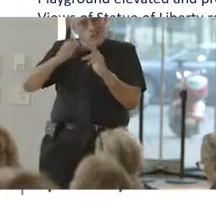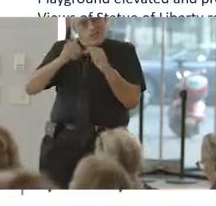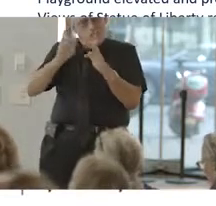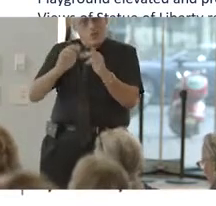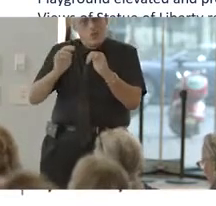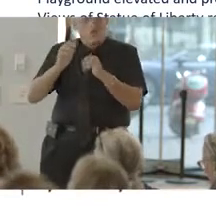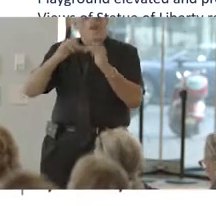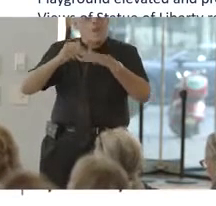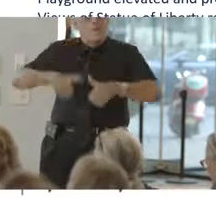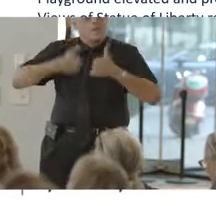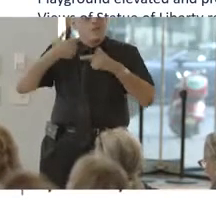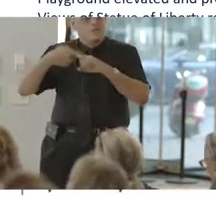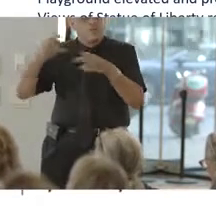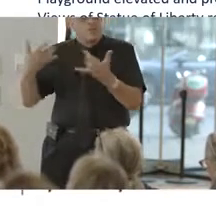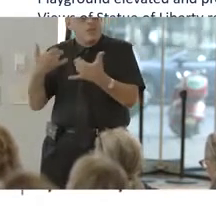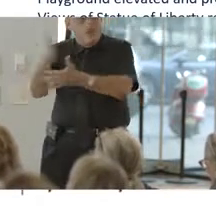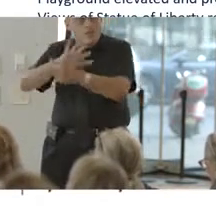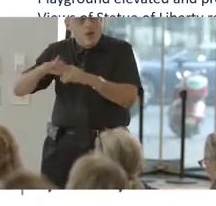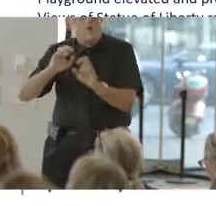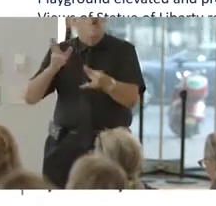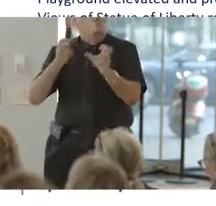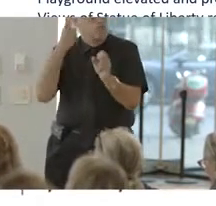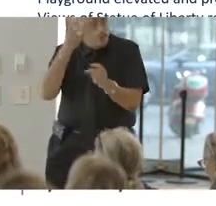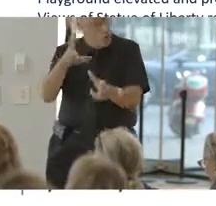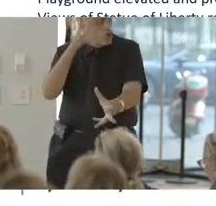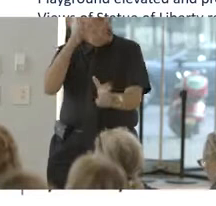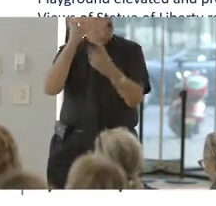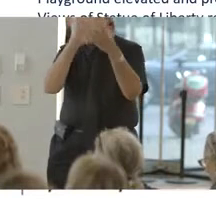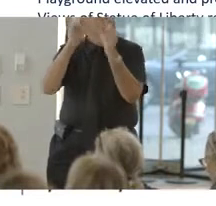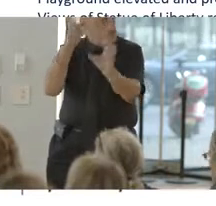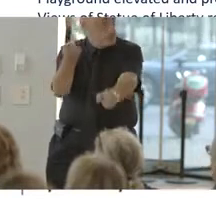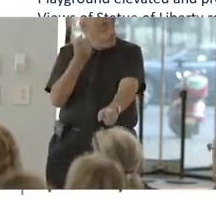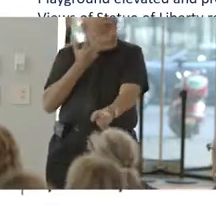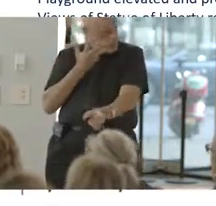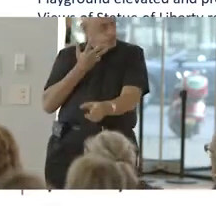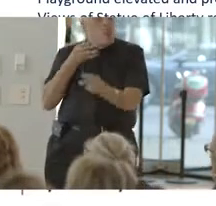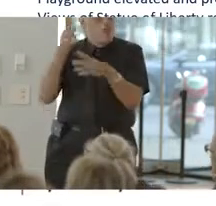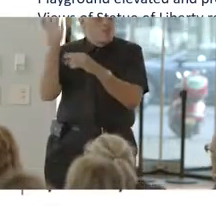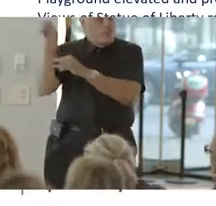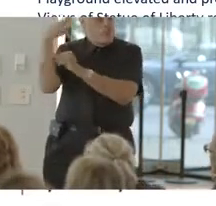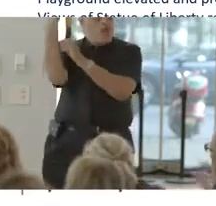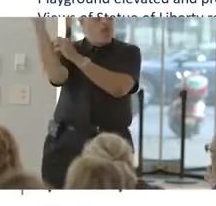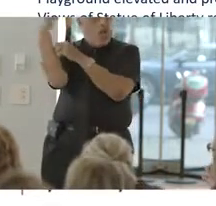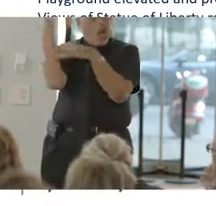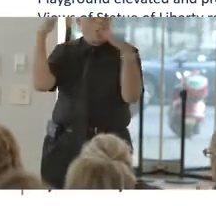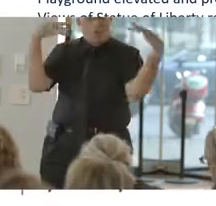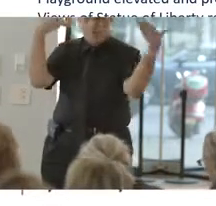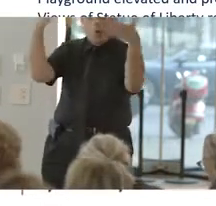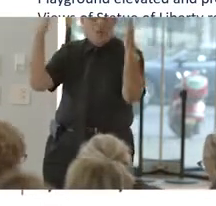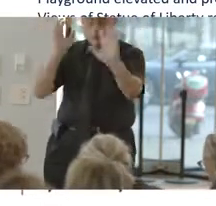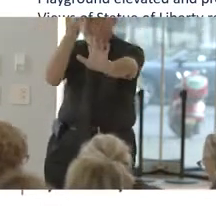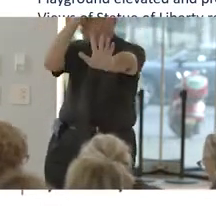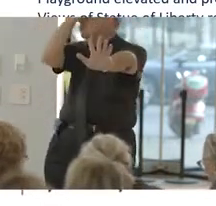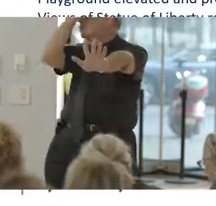And we're very mindful and heard all of the community comments about emissions and noise, et cetera, from the ferry